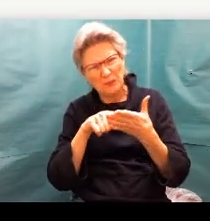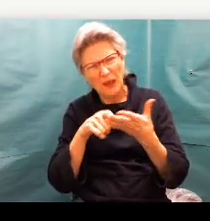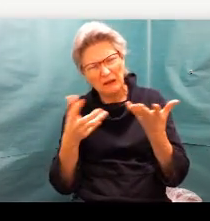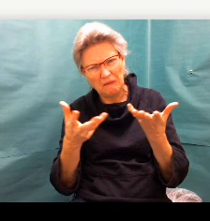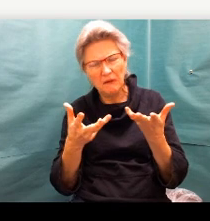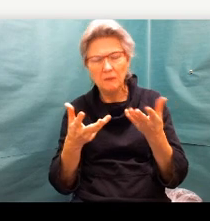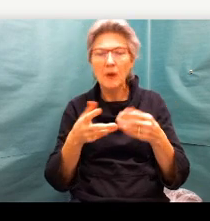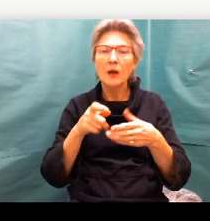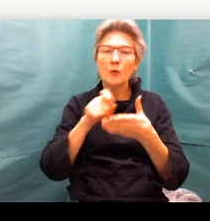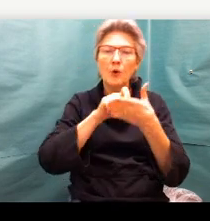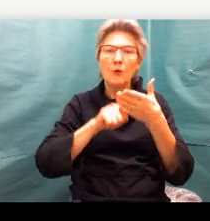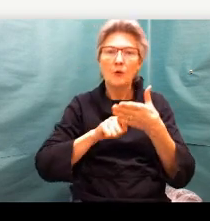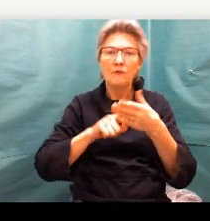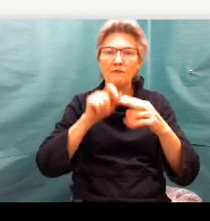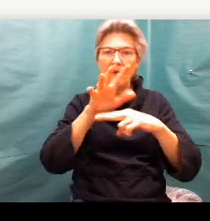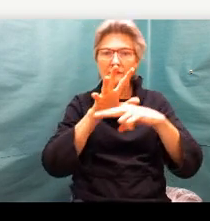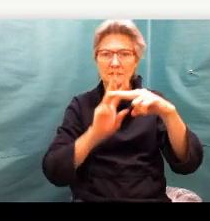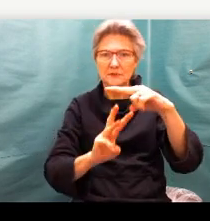by writing